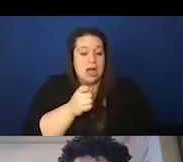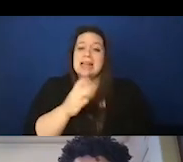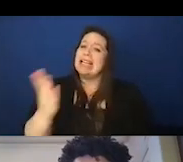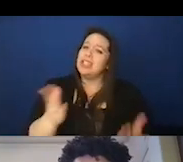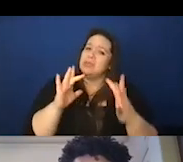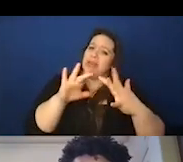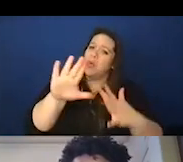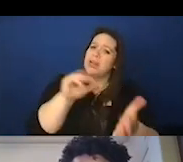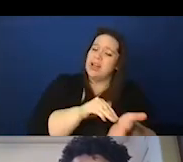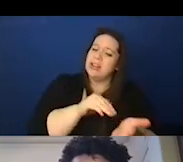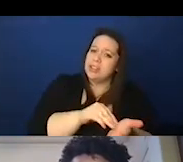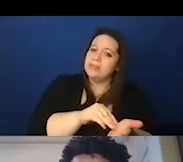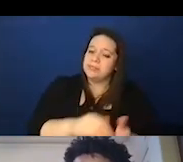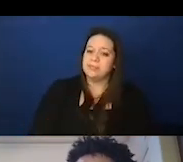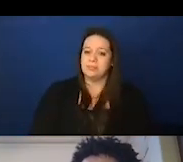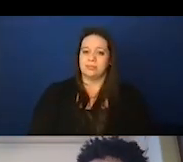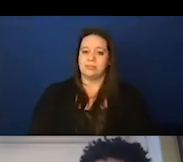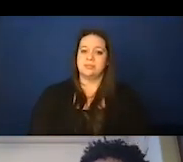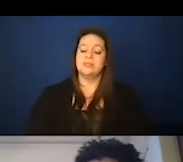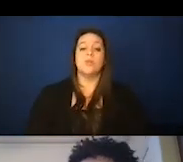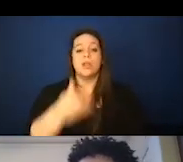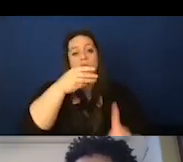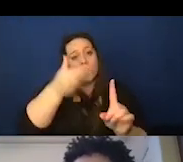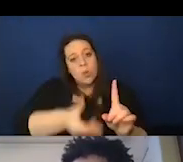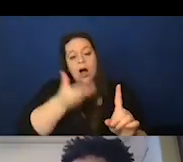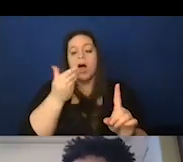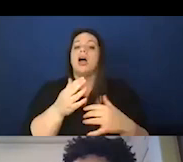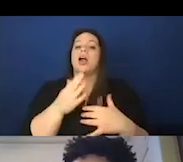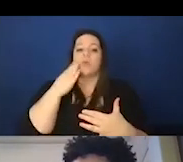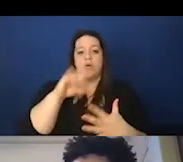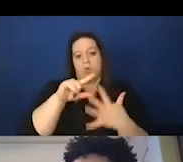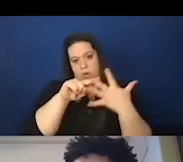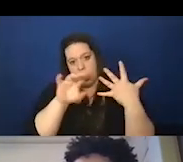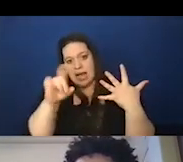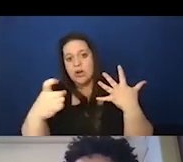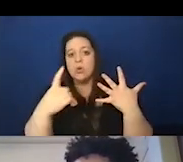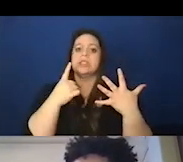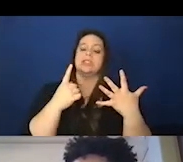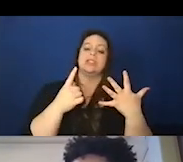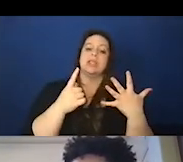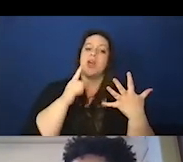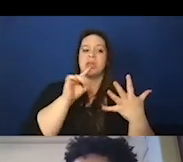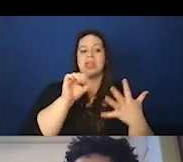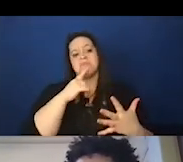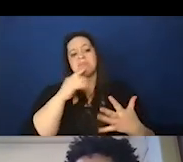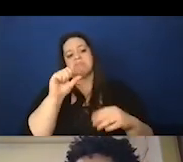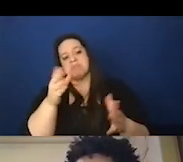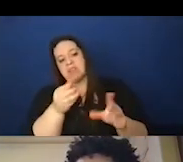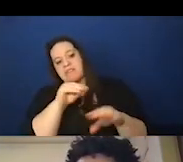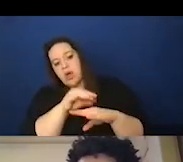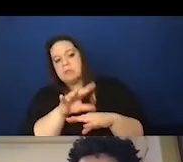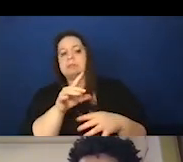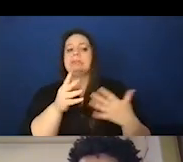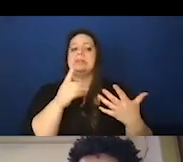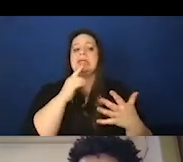doctor. Because we're going to look at who you are. We know the things that you have, and we can pretty much tell you yes, no, maybe.